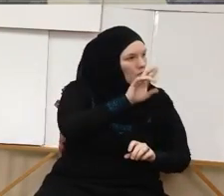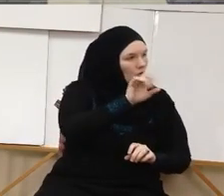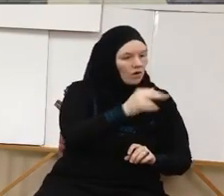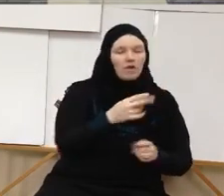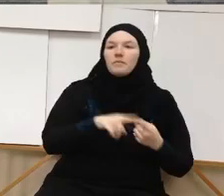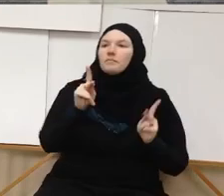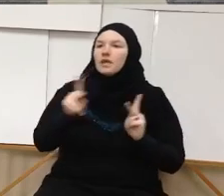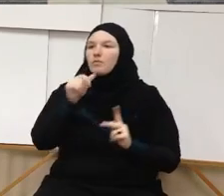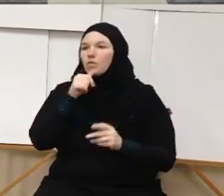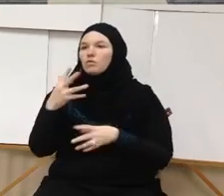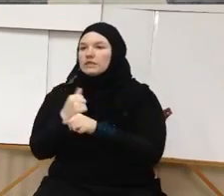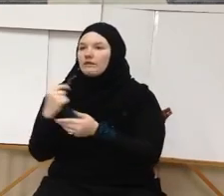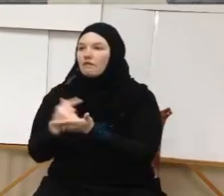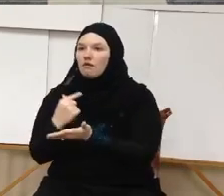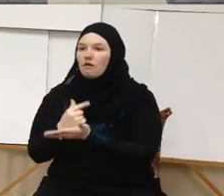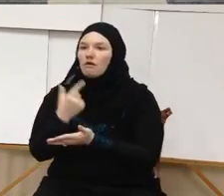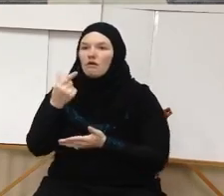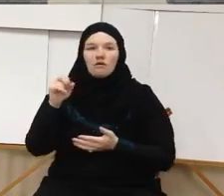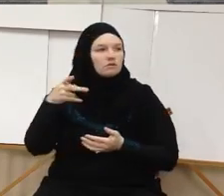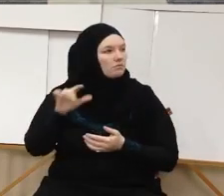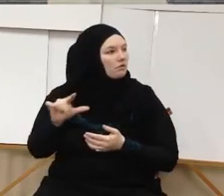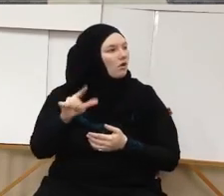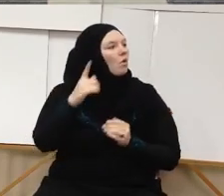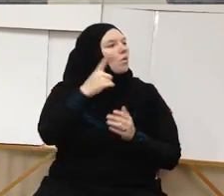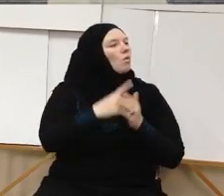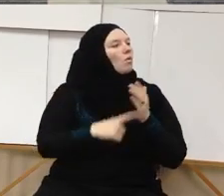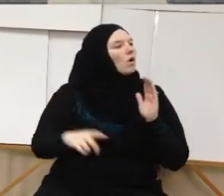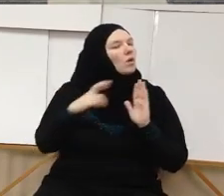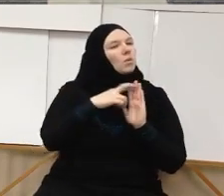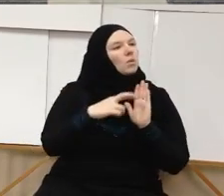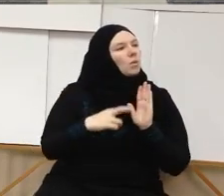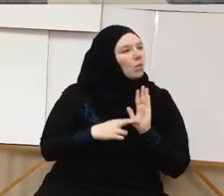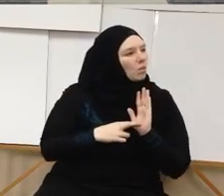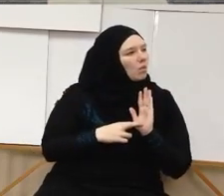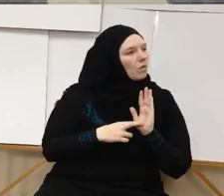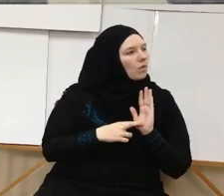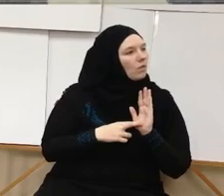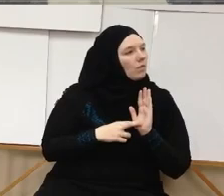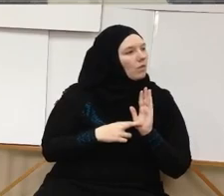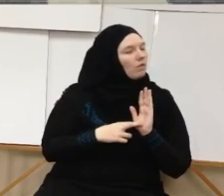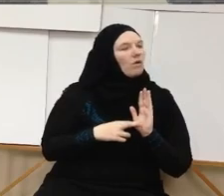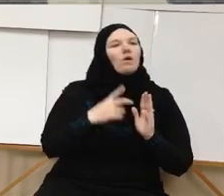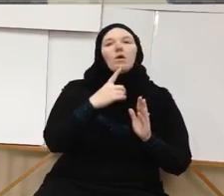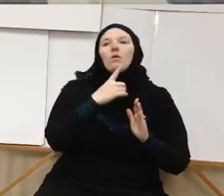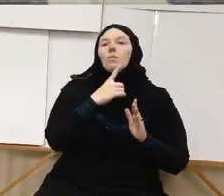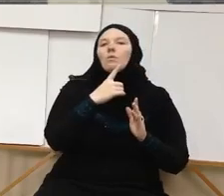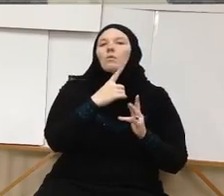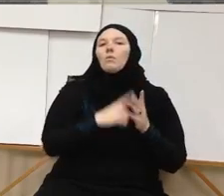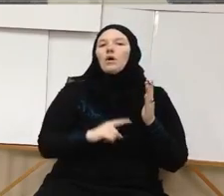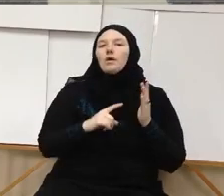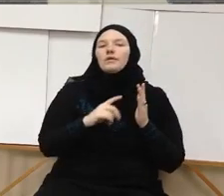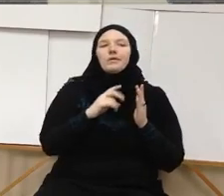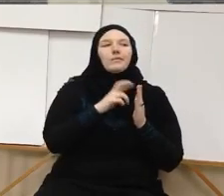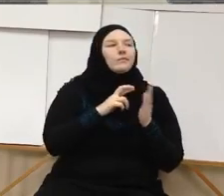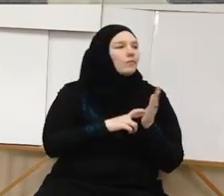who received the Injil, and what rule, what judgment Allah has about people